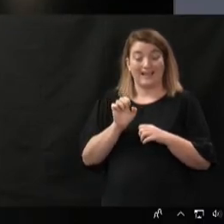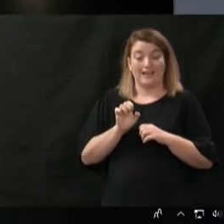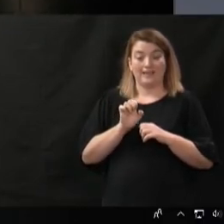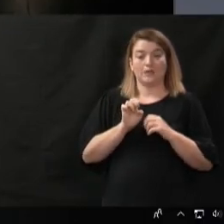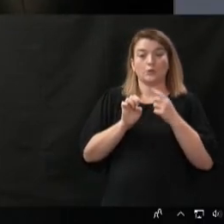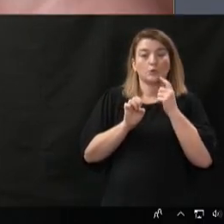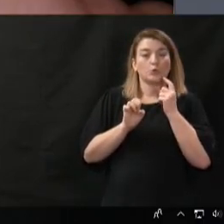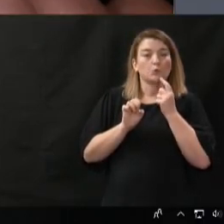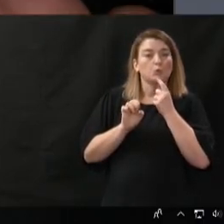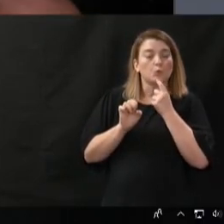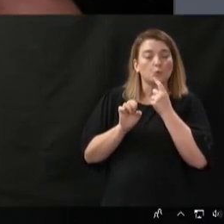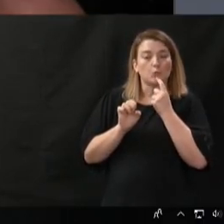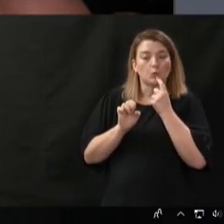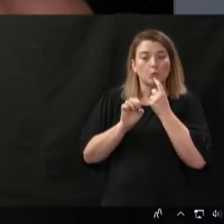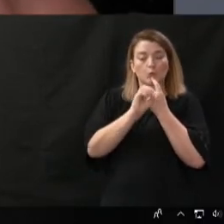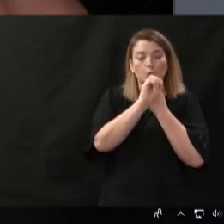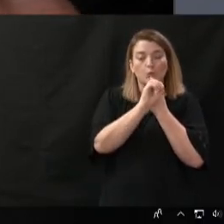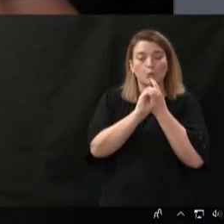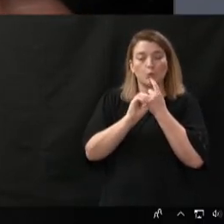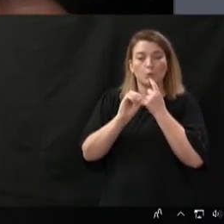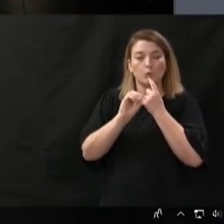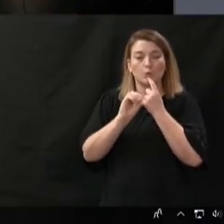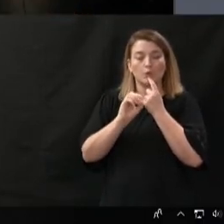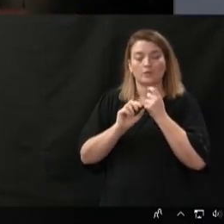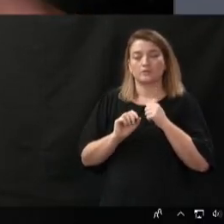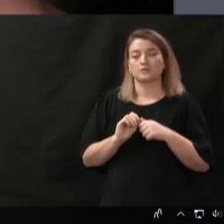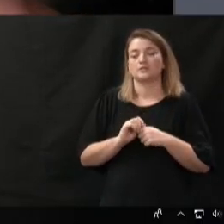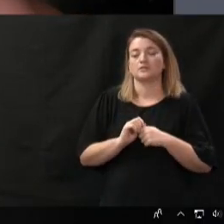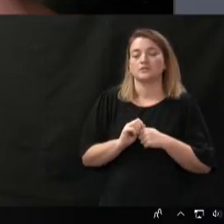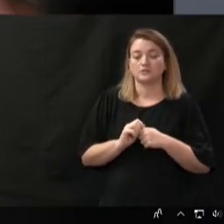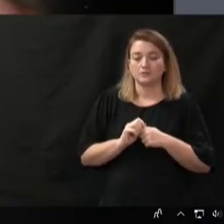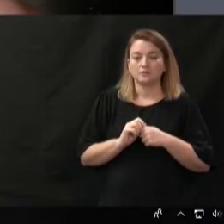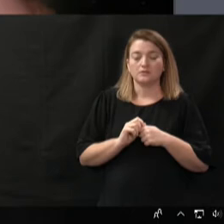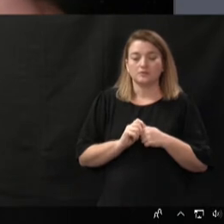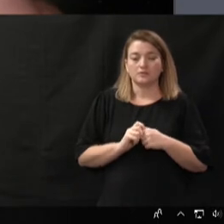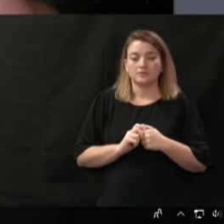of the card, it can say